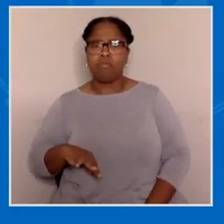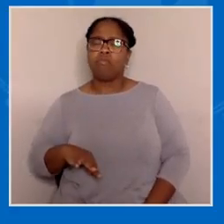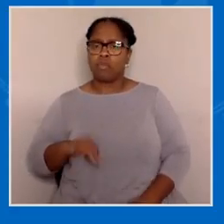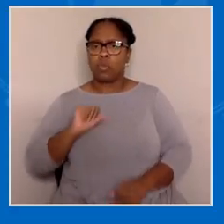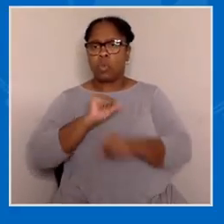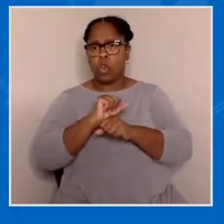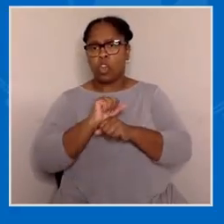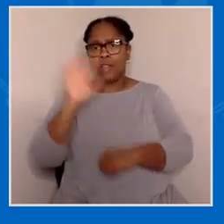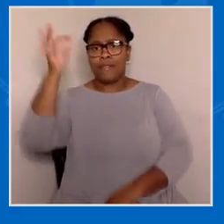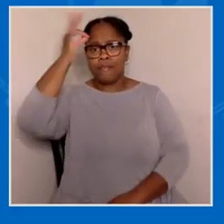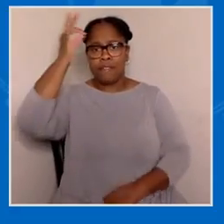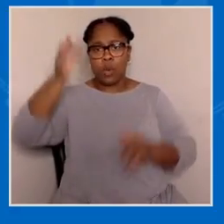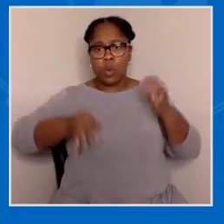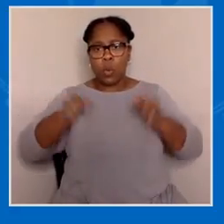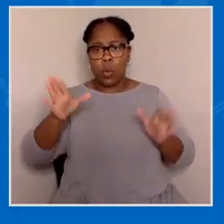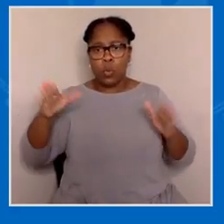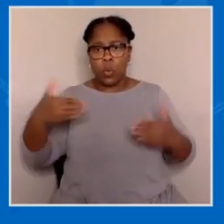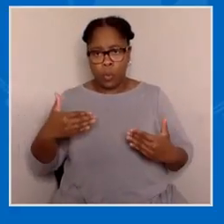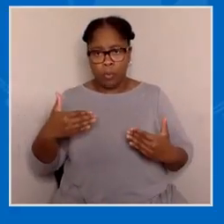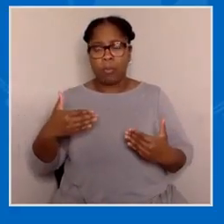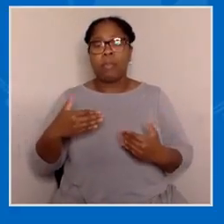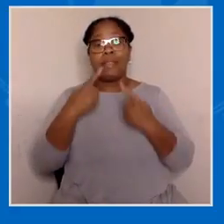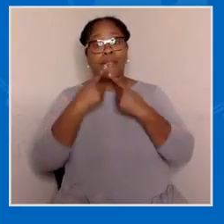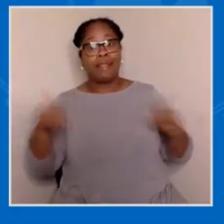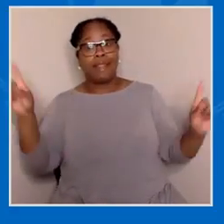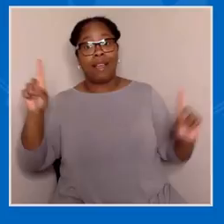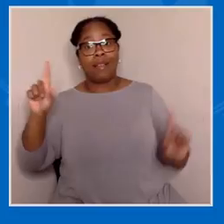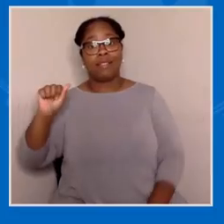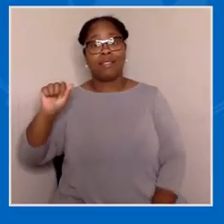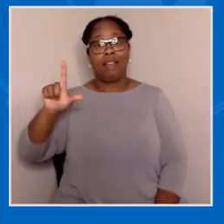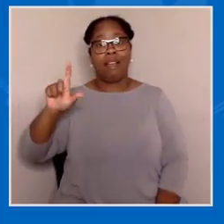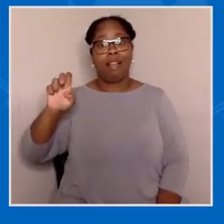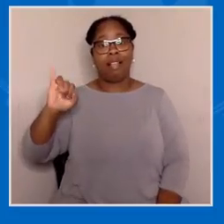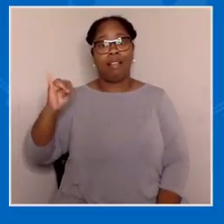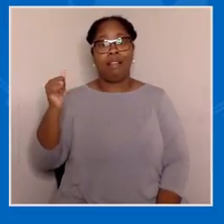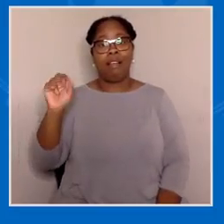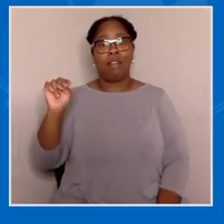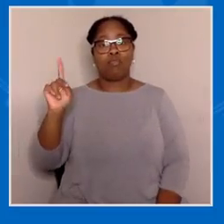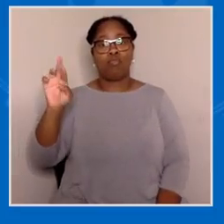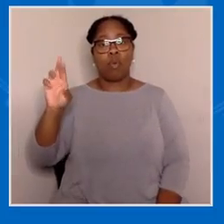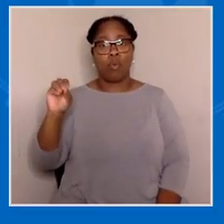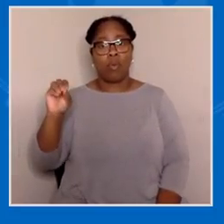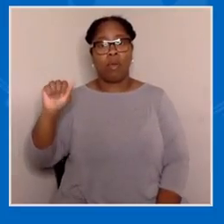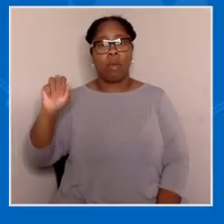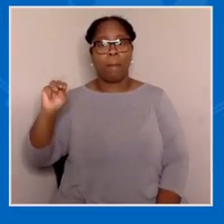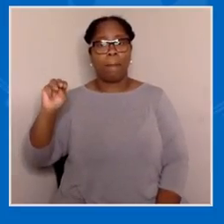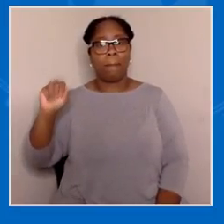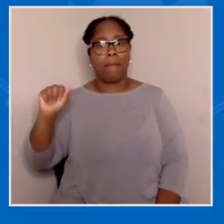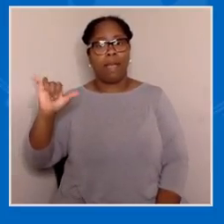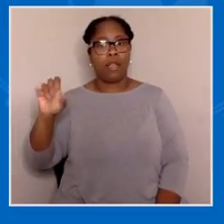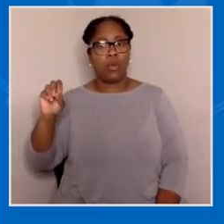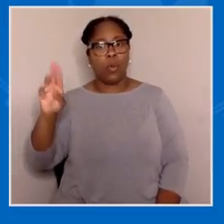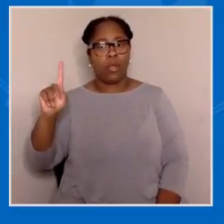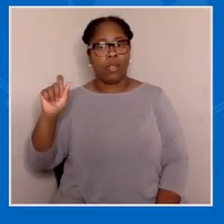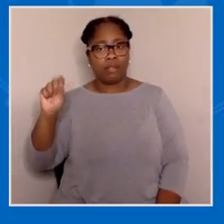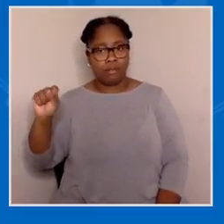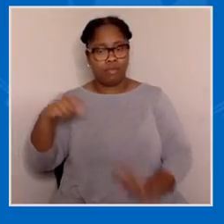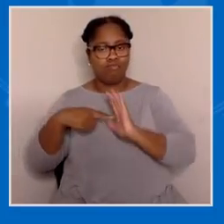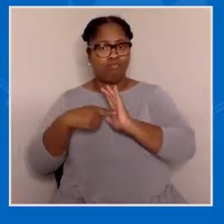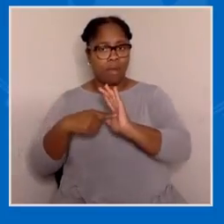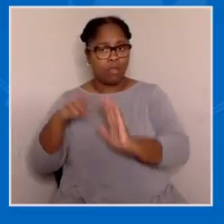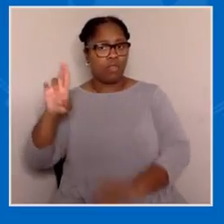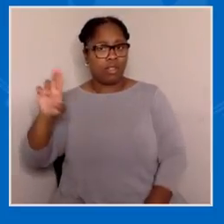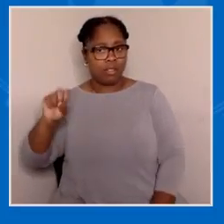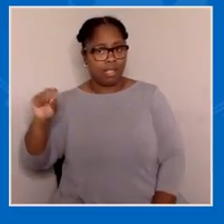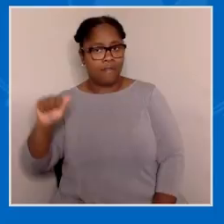and announce Alejandro Mayorkas on behalf of the United States of America. The words "on behalf of